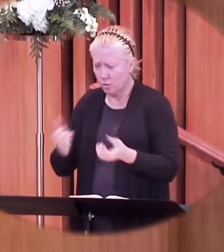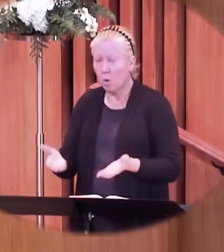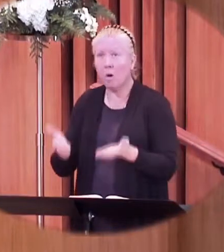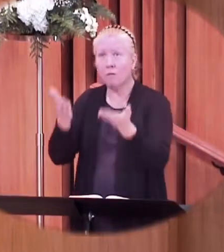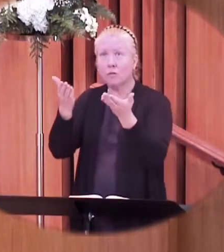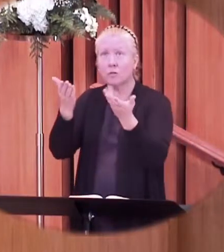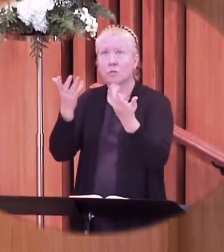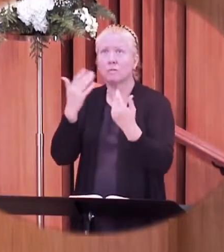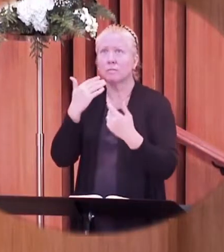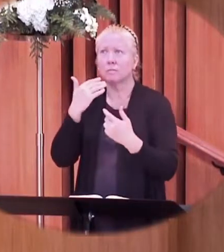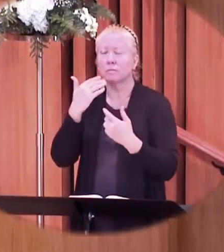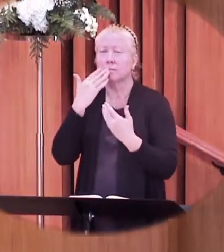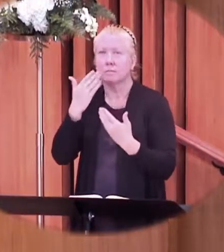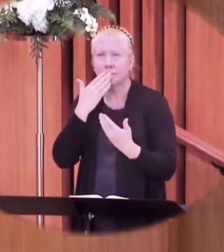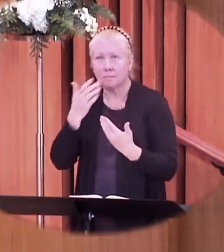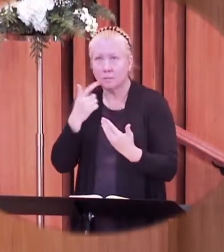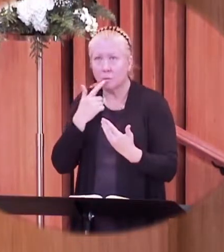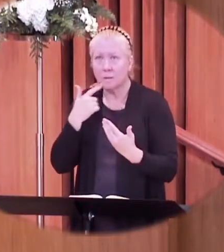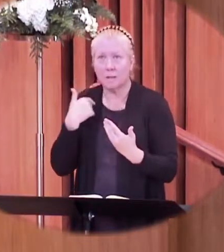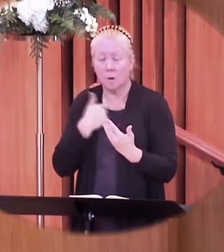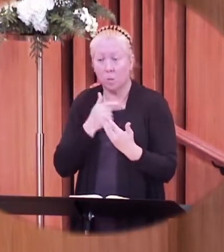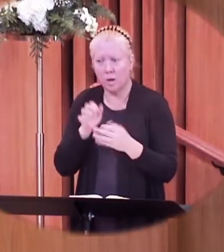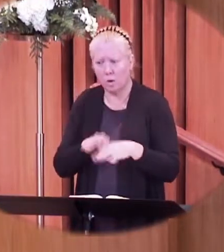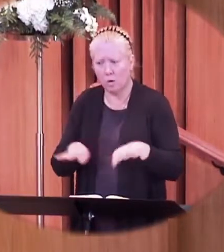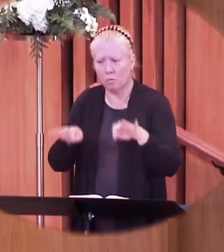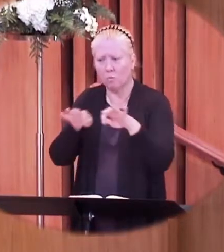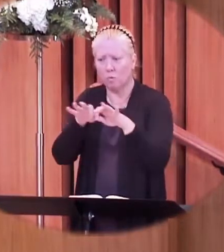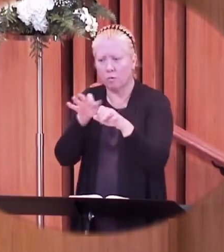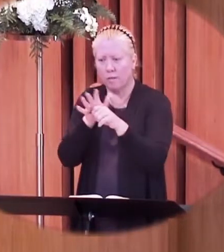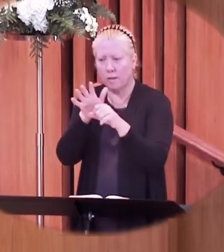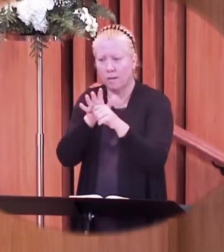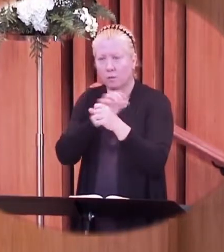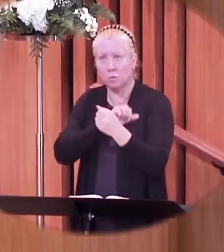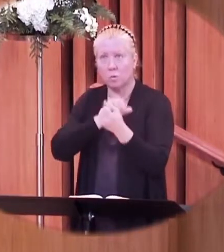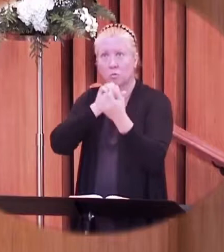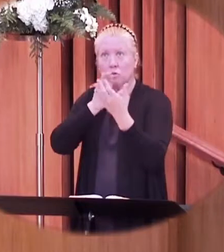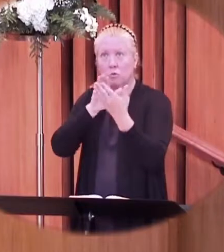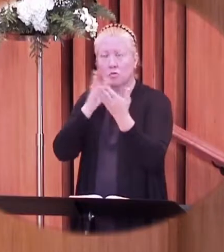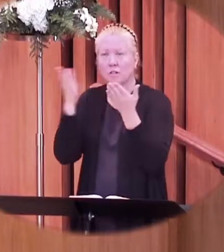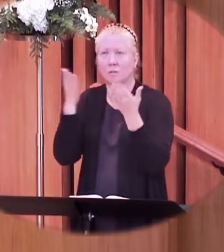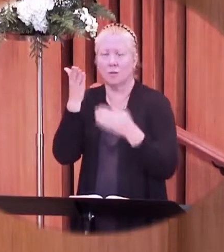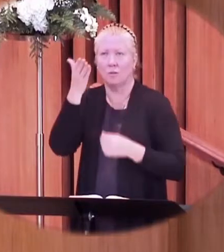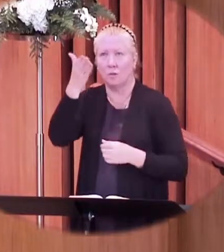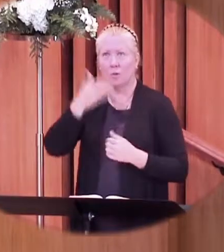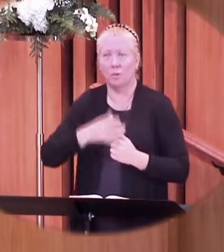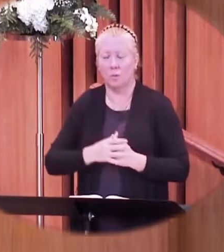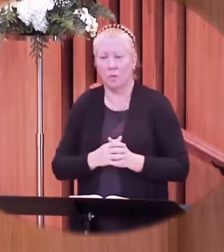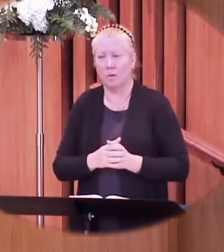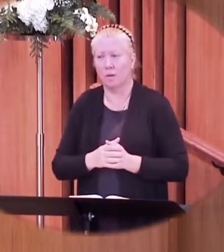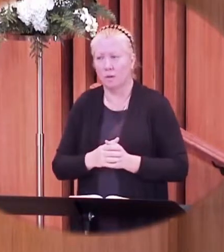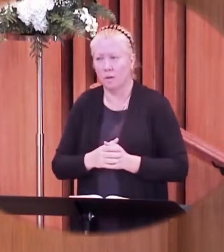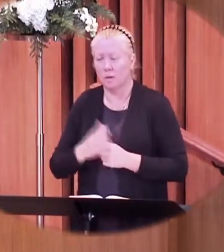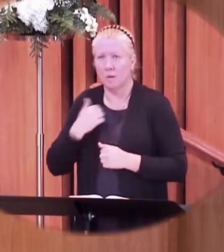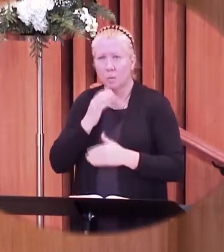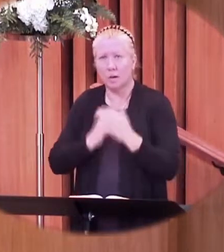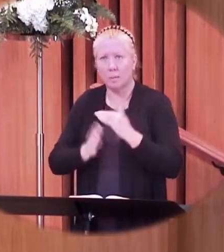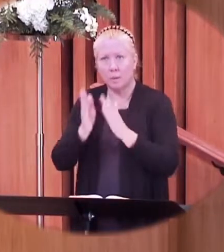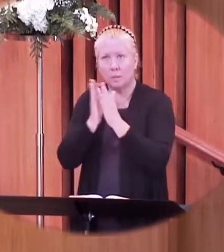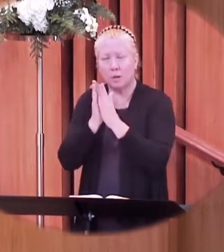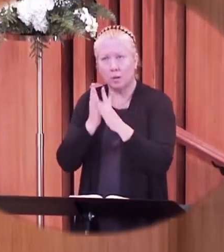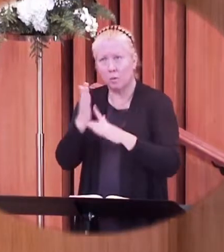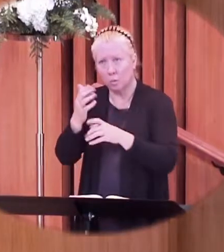salvation, giving thanks that you have held us worthy to be in your presence and minister to you. Humbly we pray